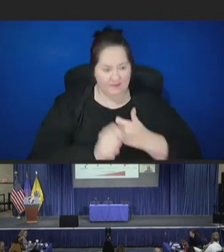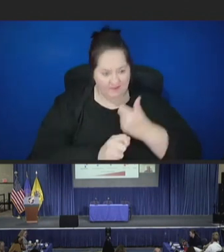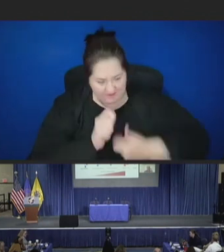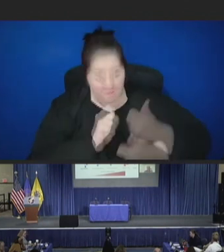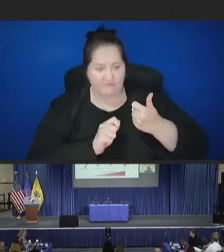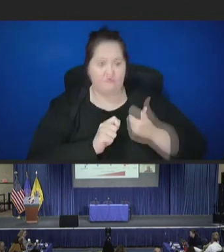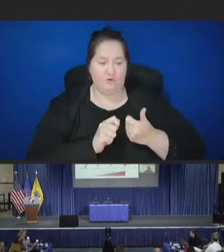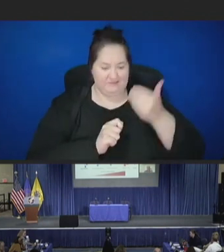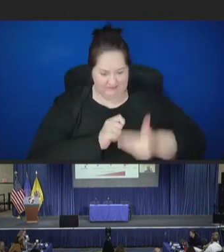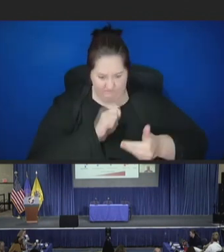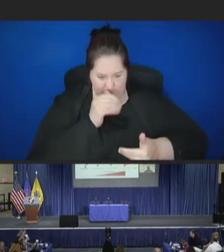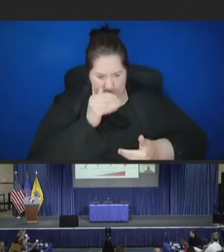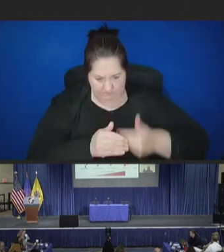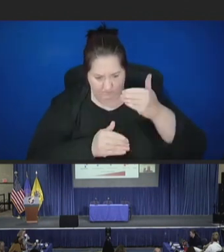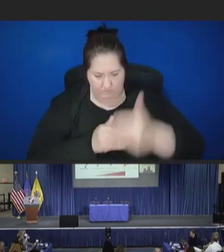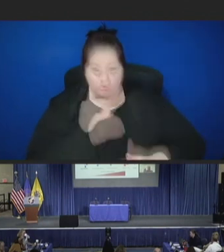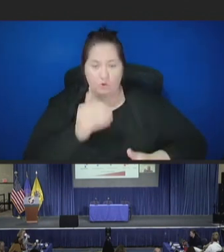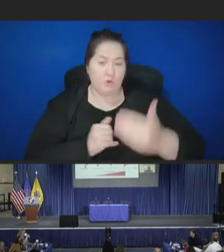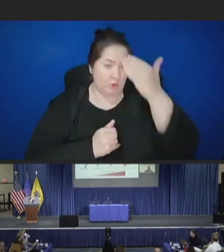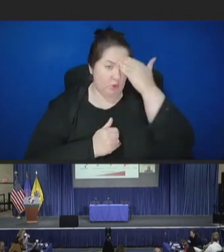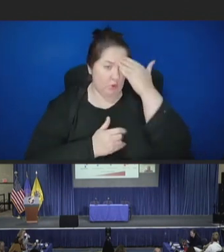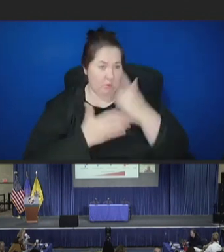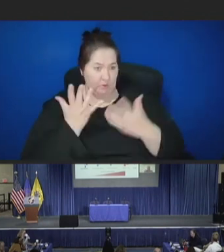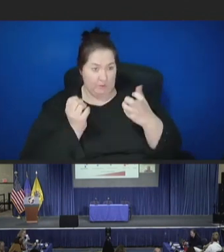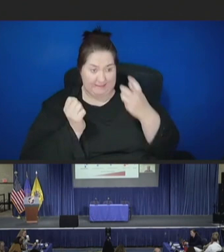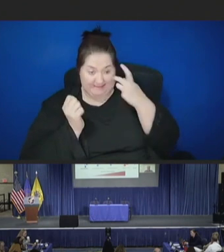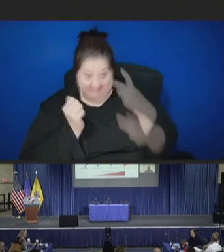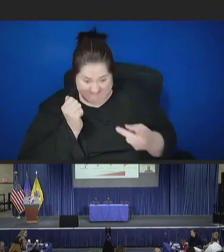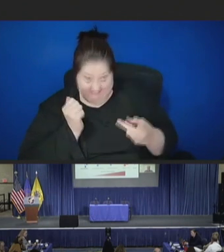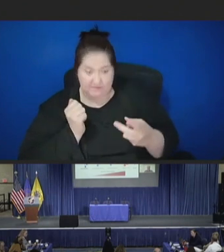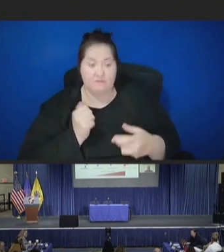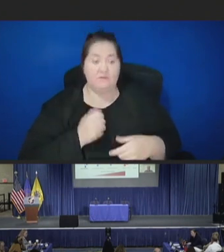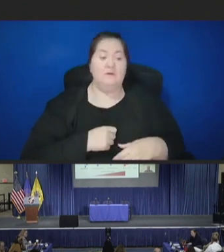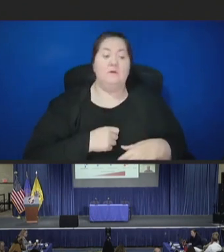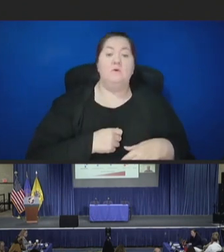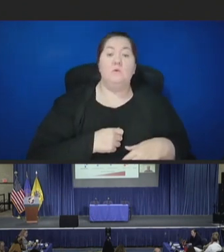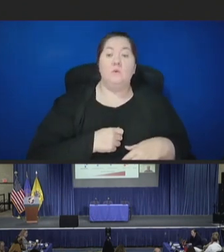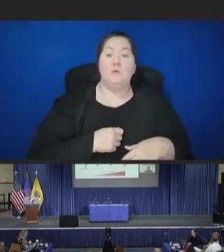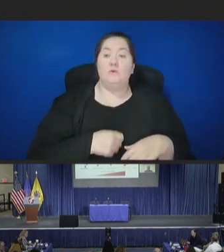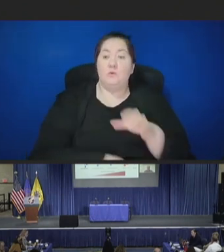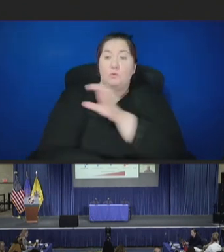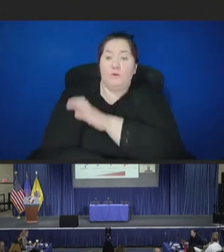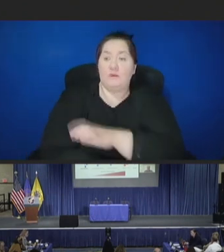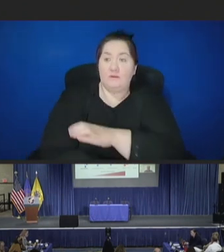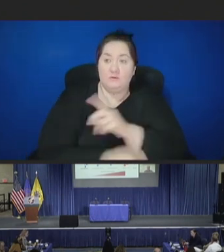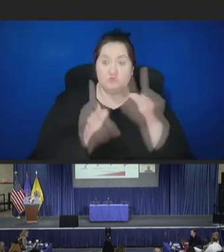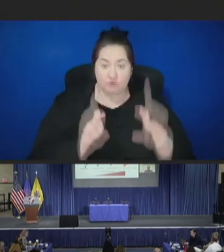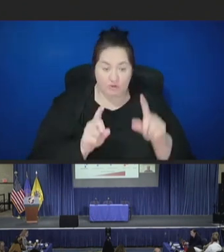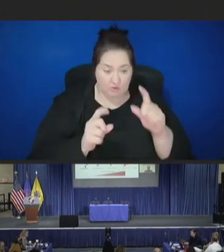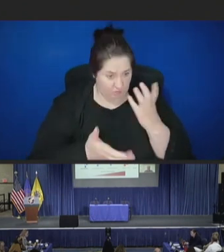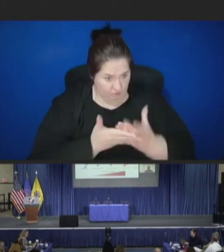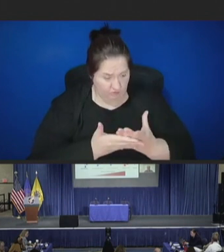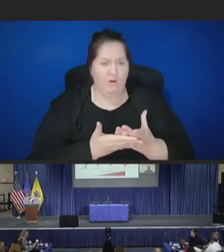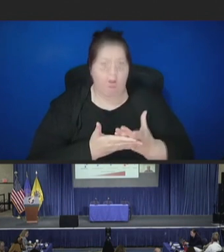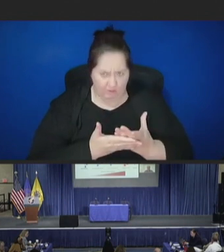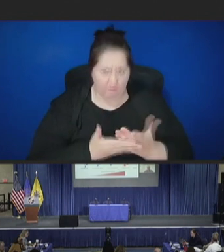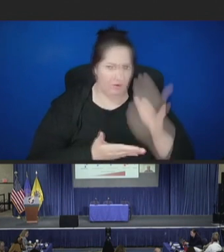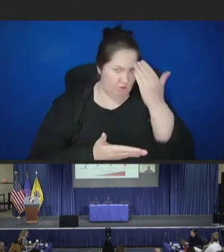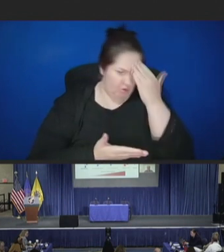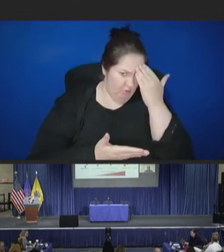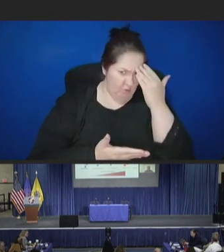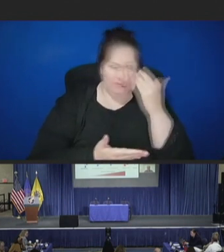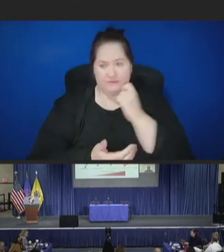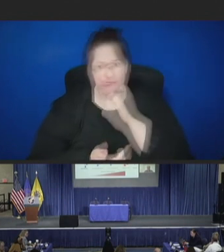every step, you know what you're looking for. So when you do a vaccine clinical trial, you can prove to yourself that you did or you did